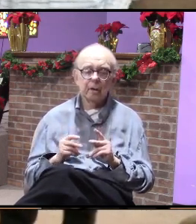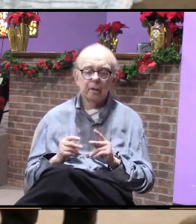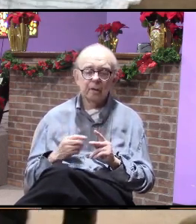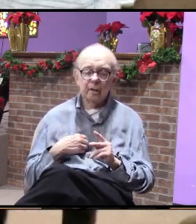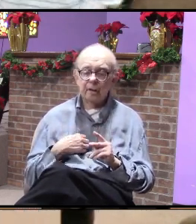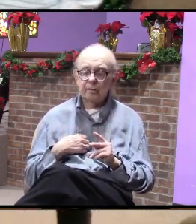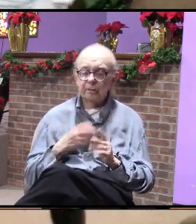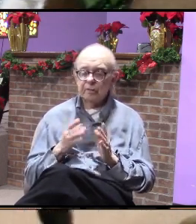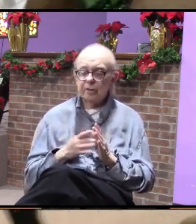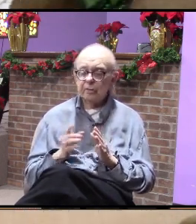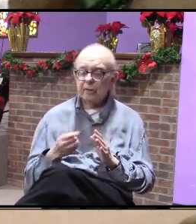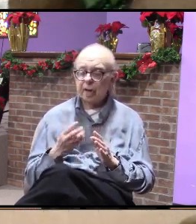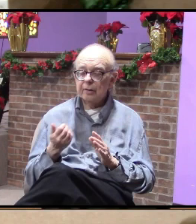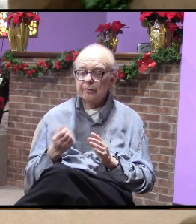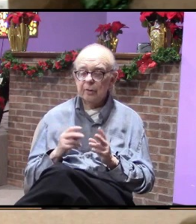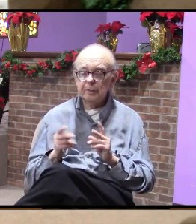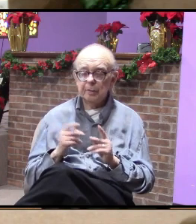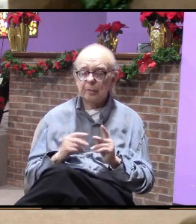few.